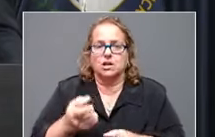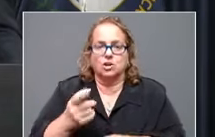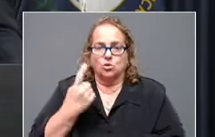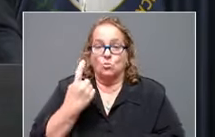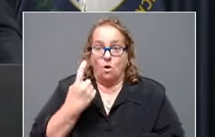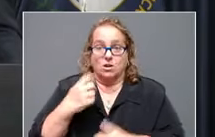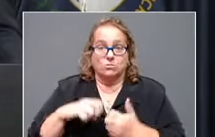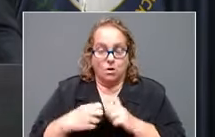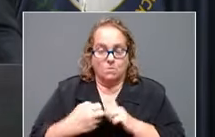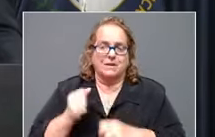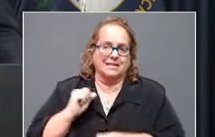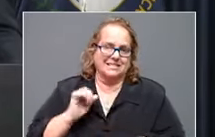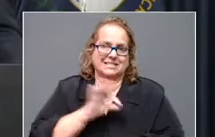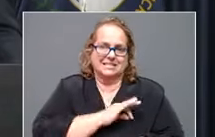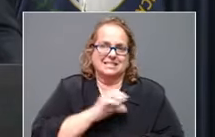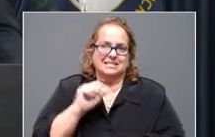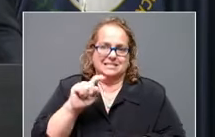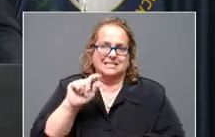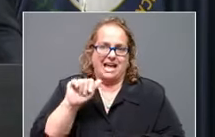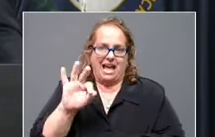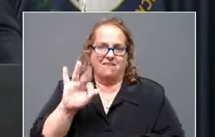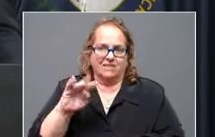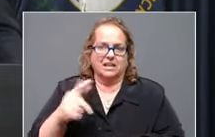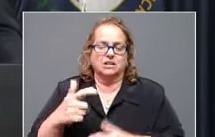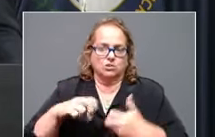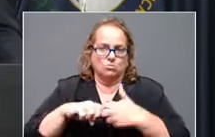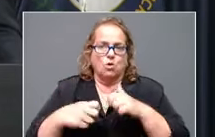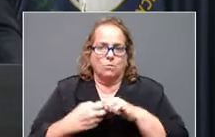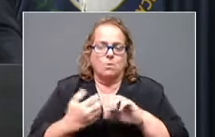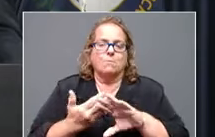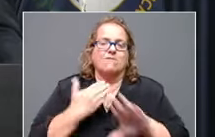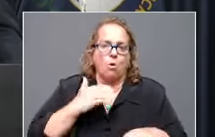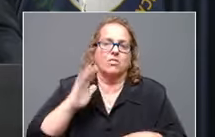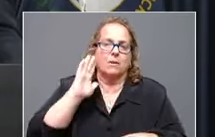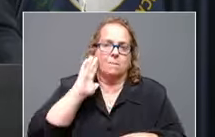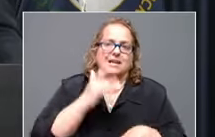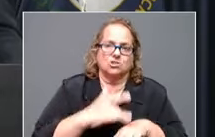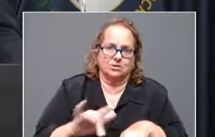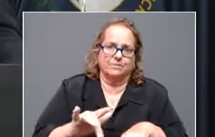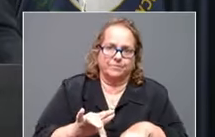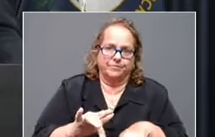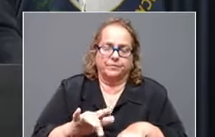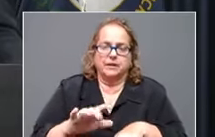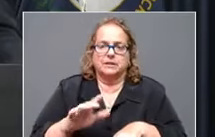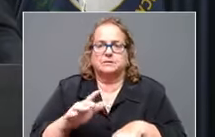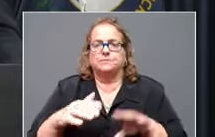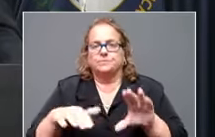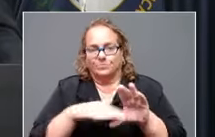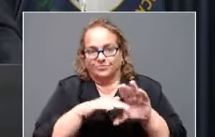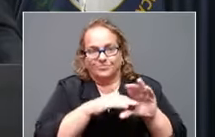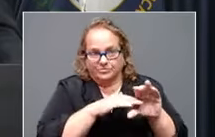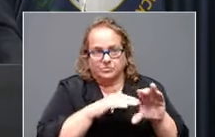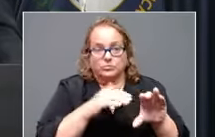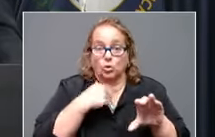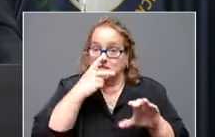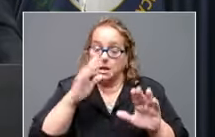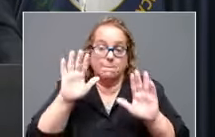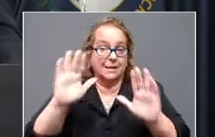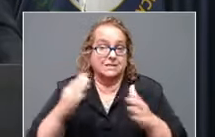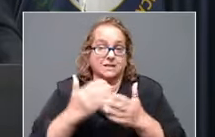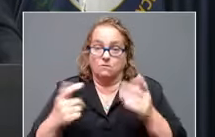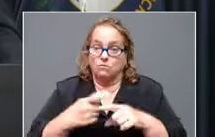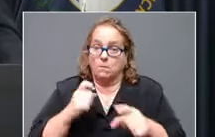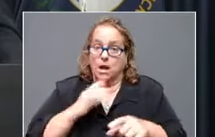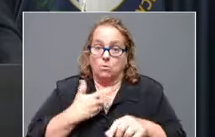end up being the problem before the actual beds come. Now, one thing, and again, we've seen amazing things from our systems. One thing we've seen